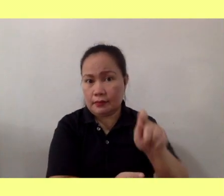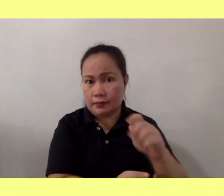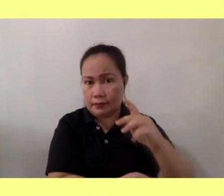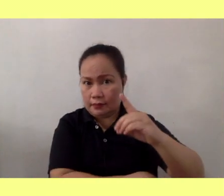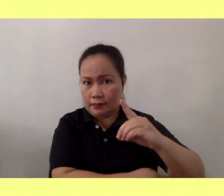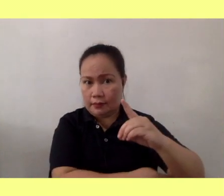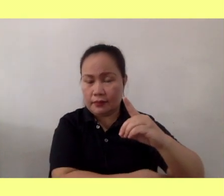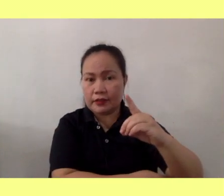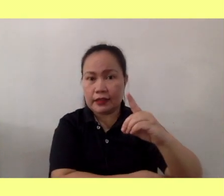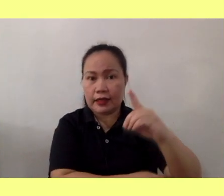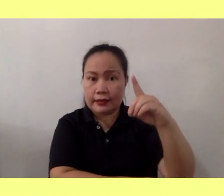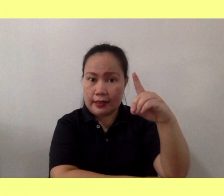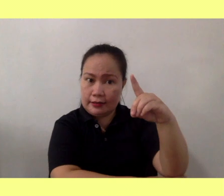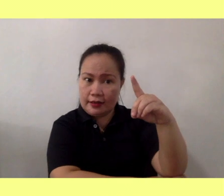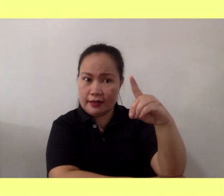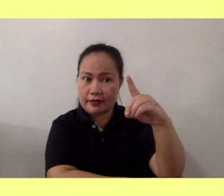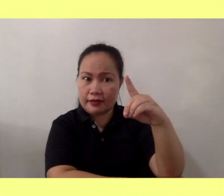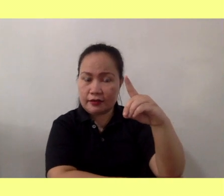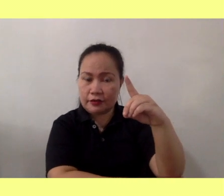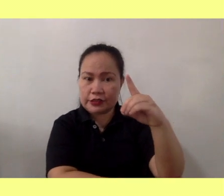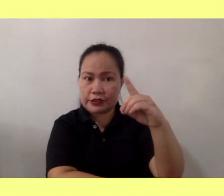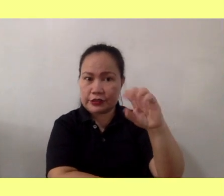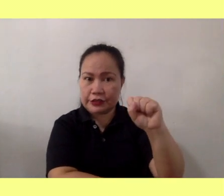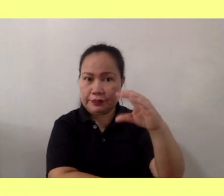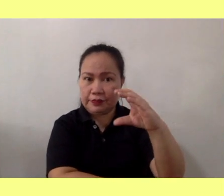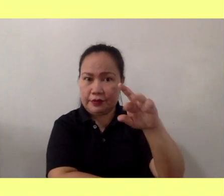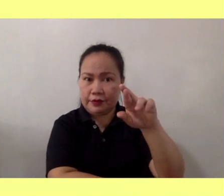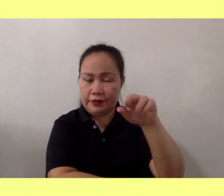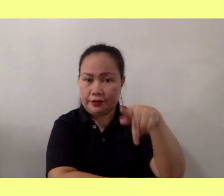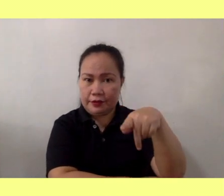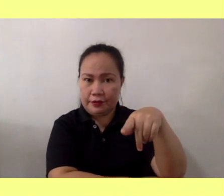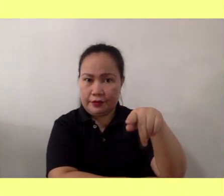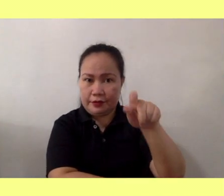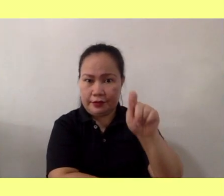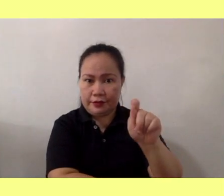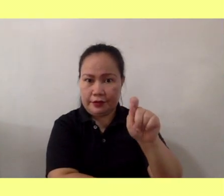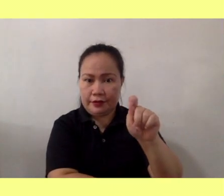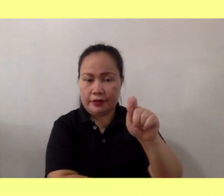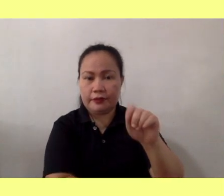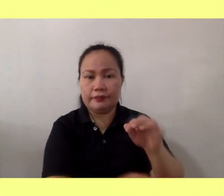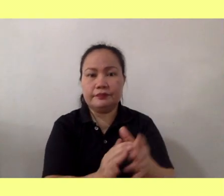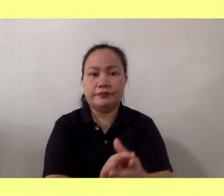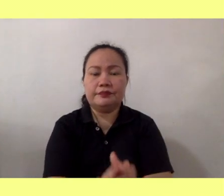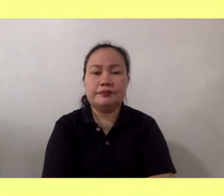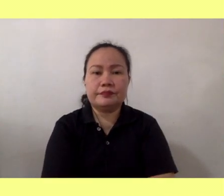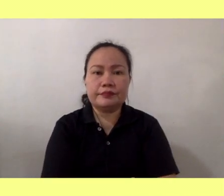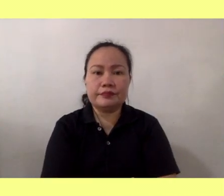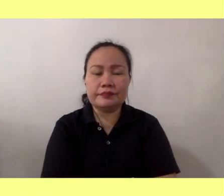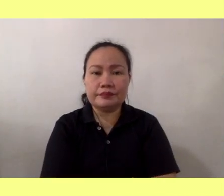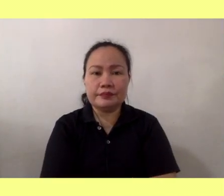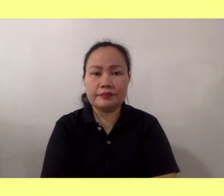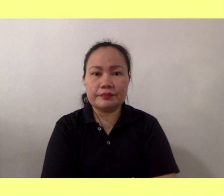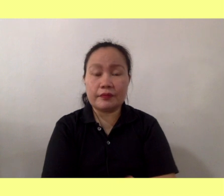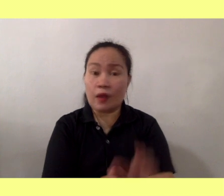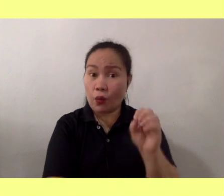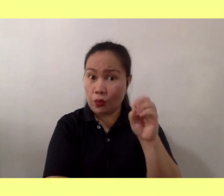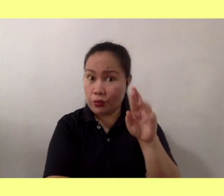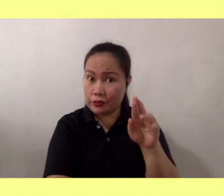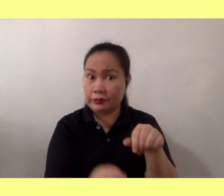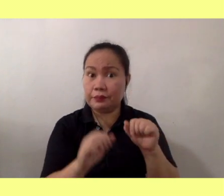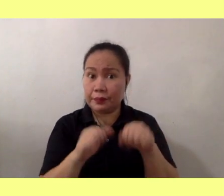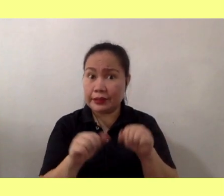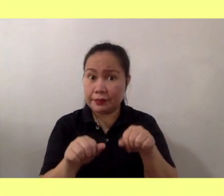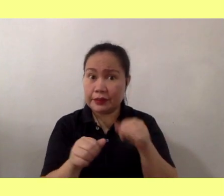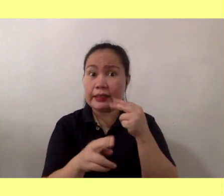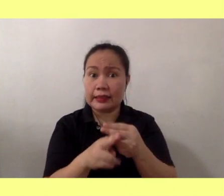Ibig sabihin, yung may arte ng konti, medyo italic siya. Okay? Or, aside from this,